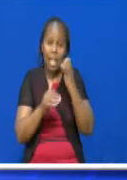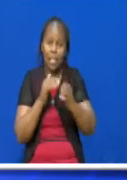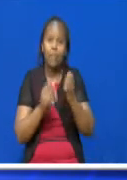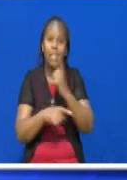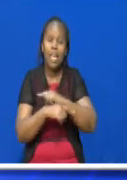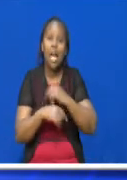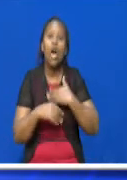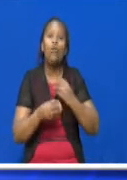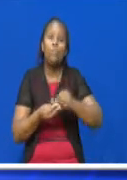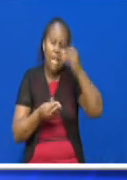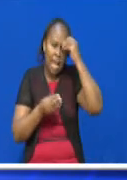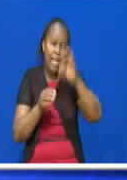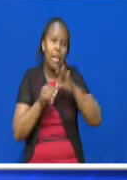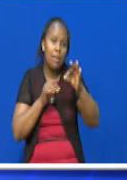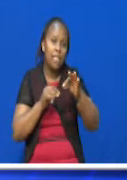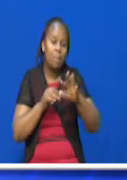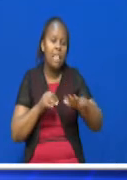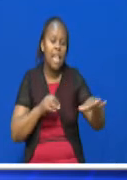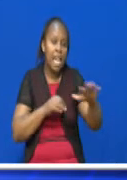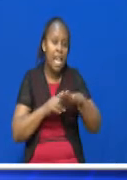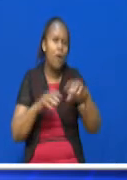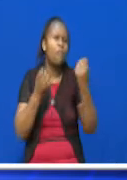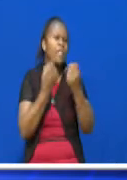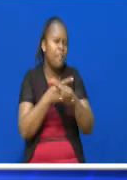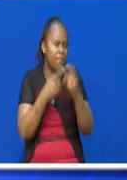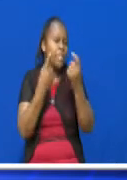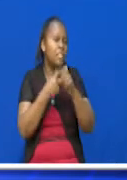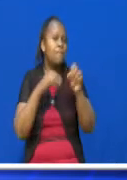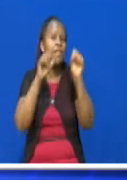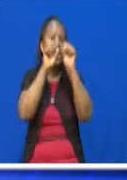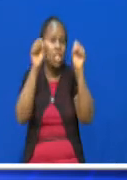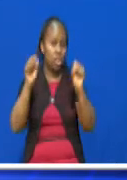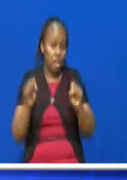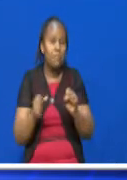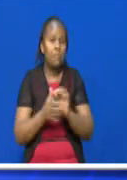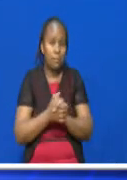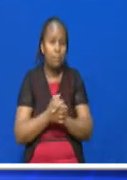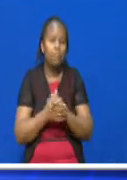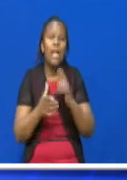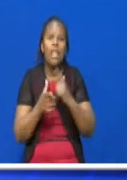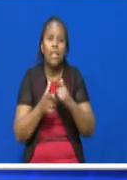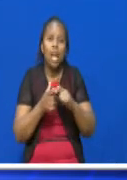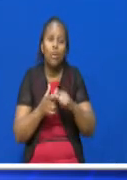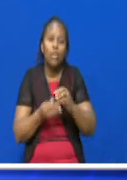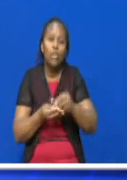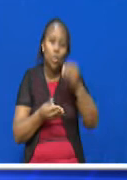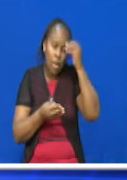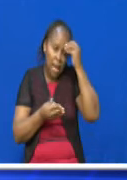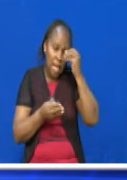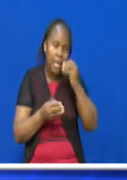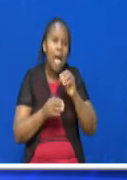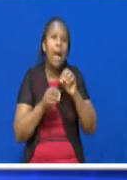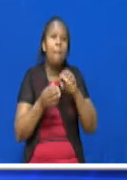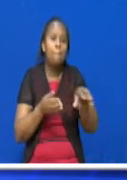our topic of the day will be measurement of surface area of cubes, cuboids and cylinder. We are going to look at